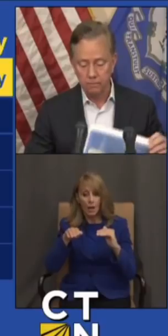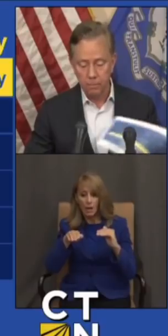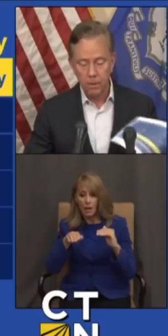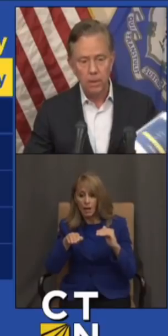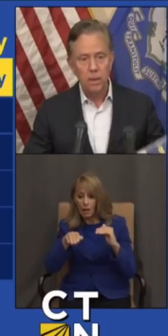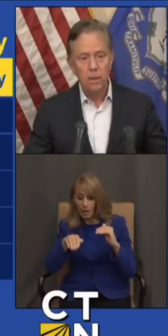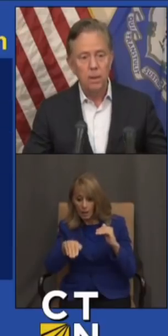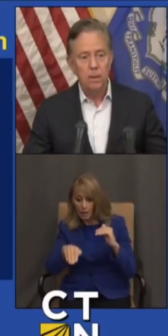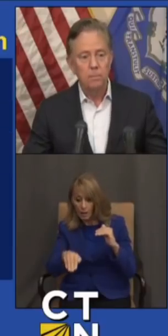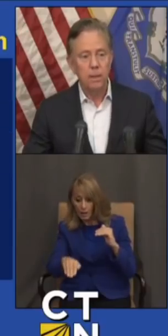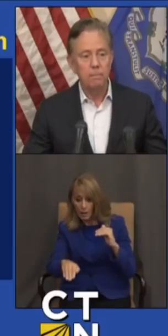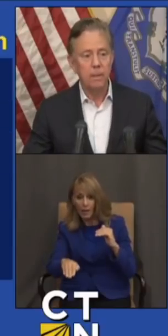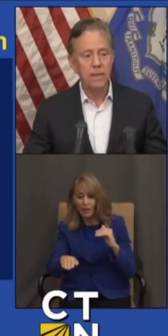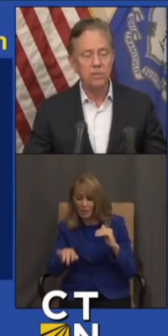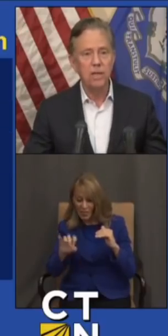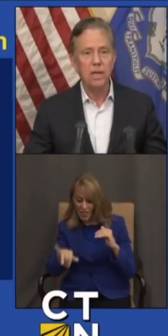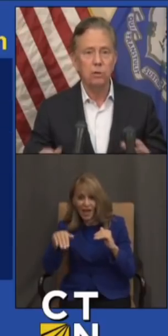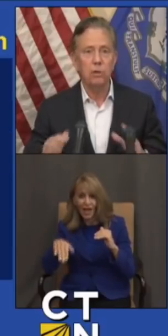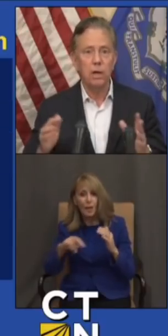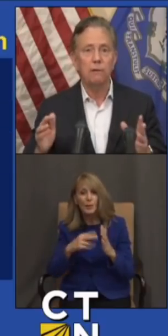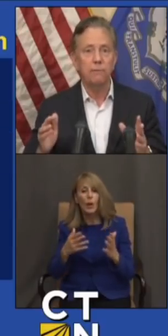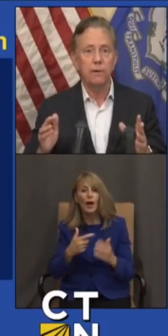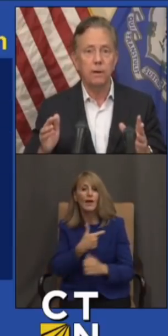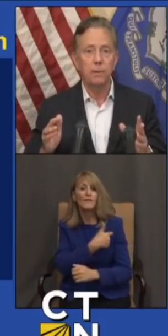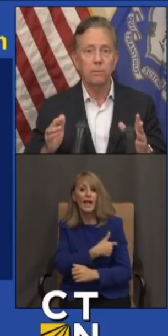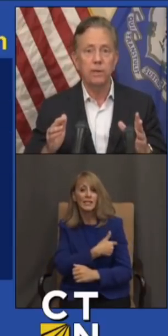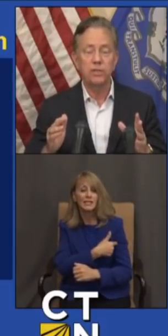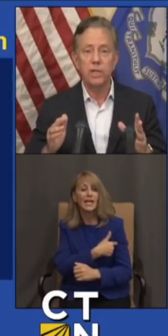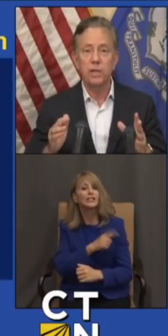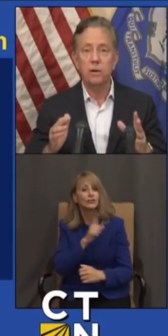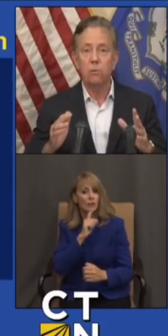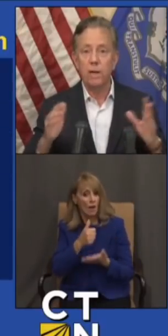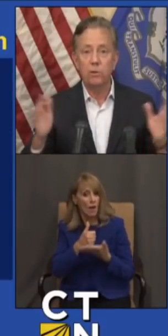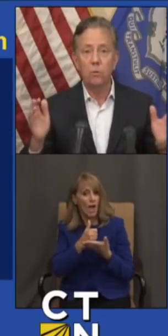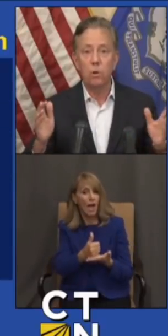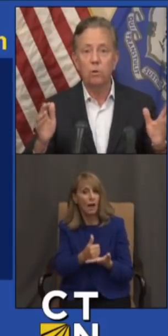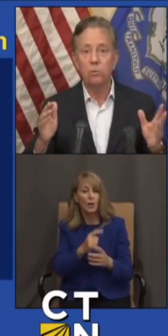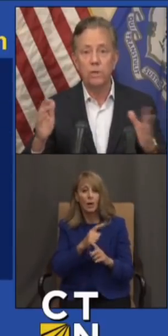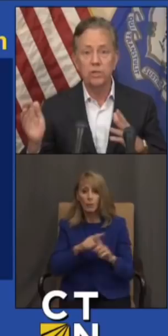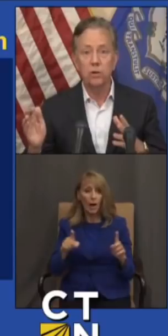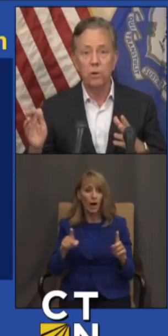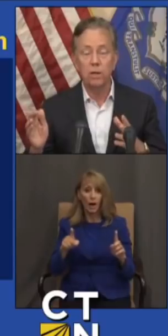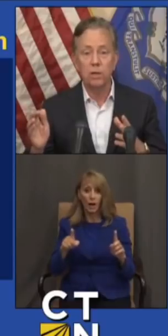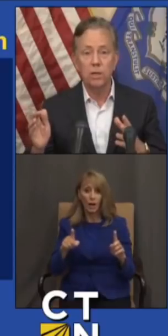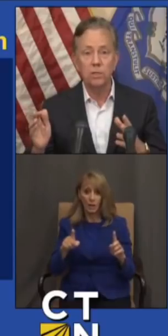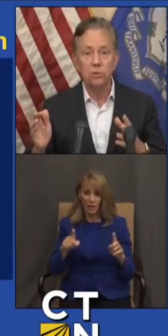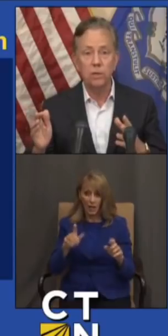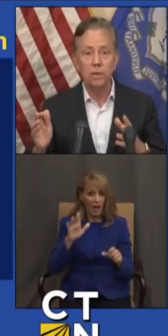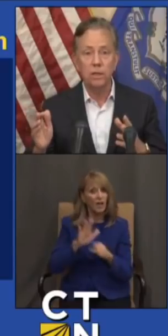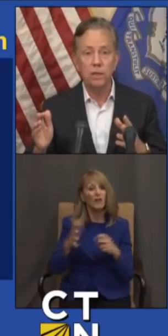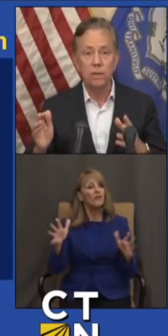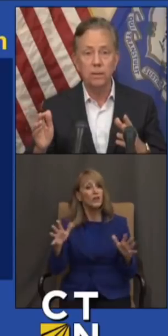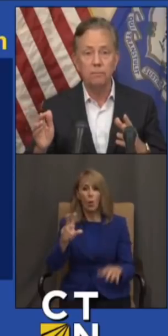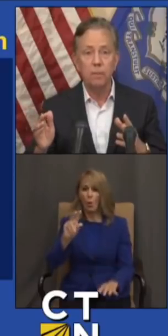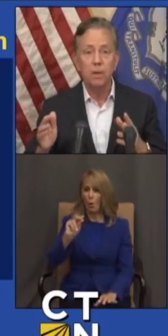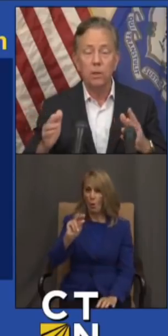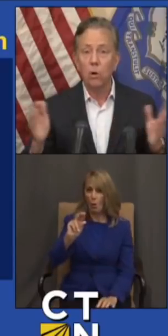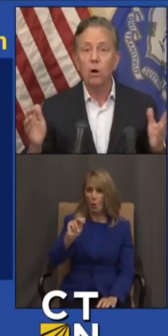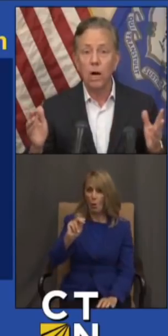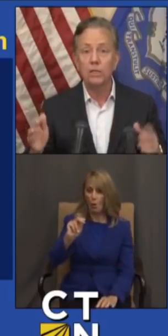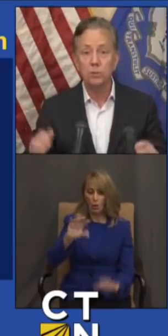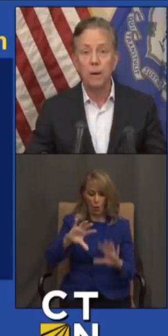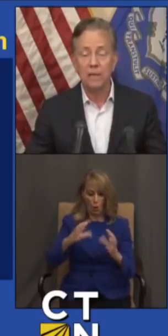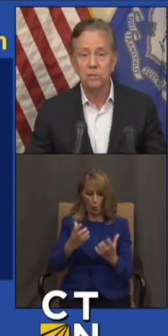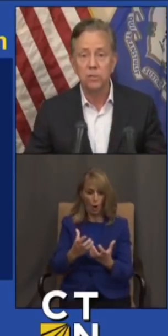working. But that's not good enough. We see around the world and we see around the country that there